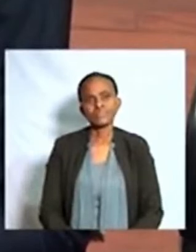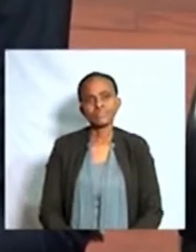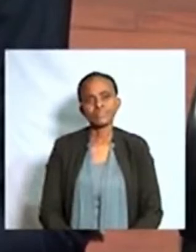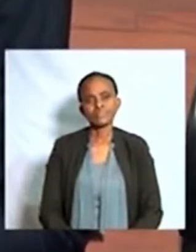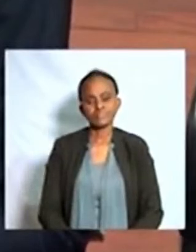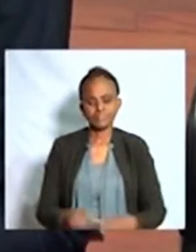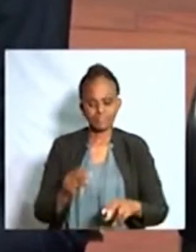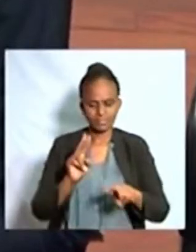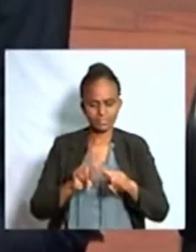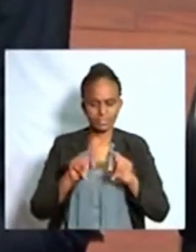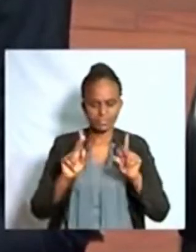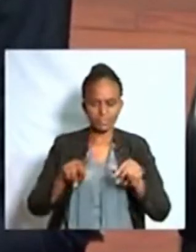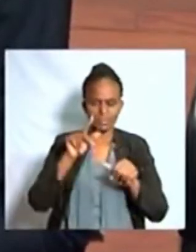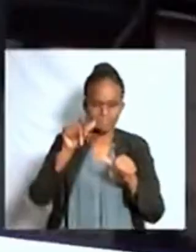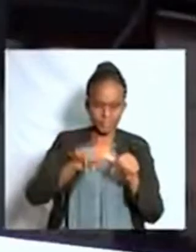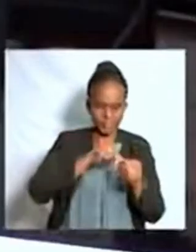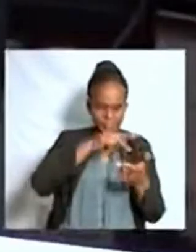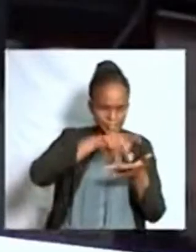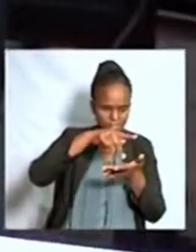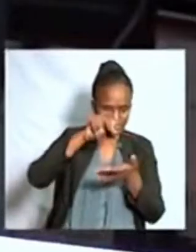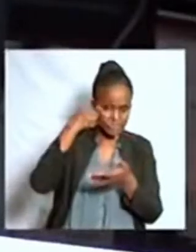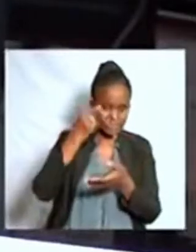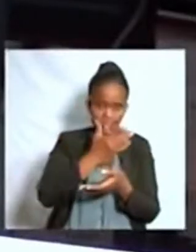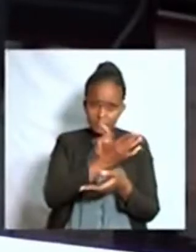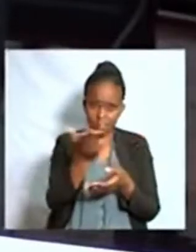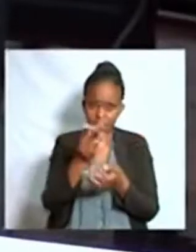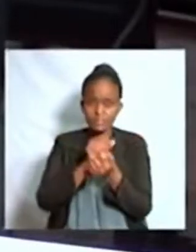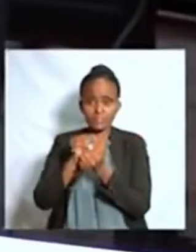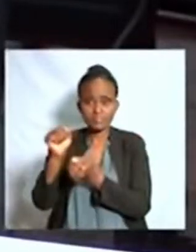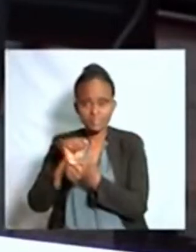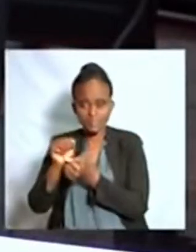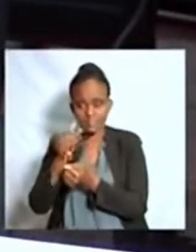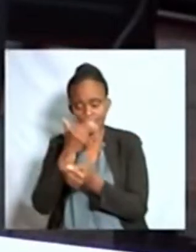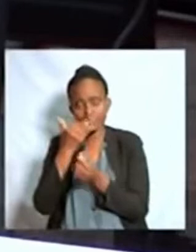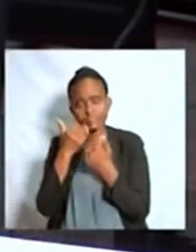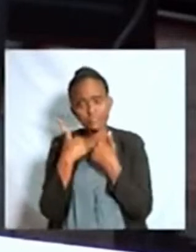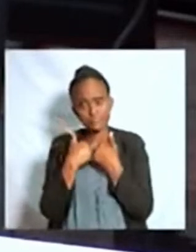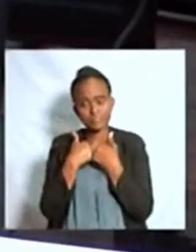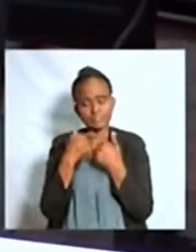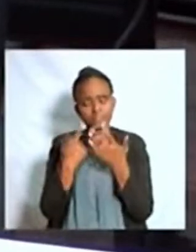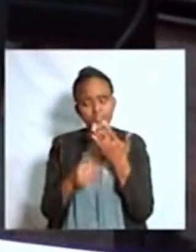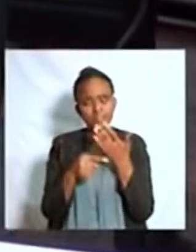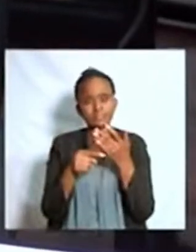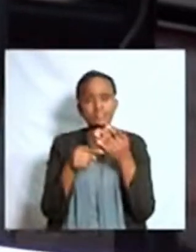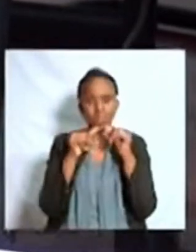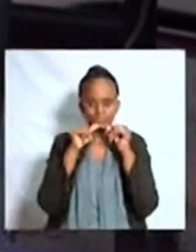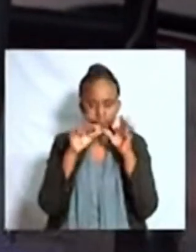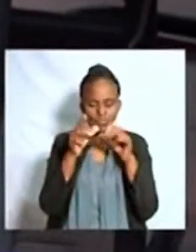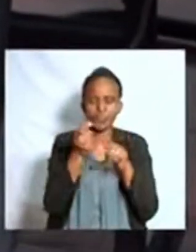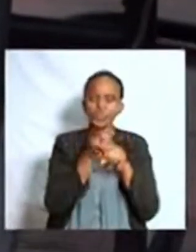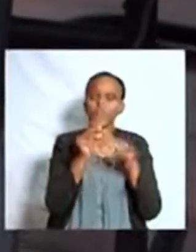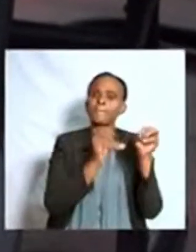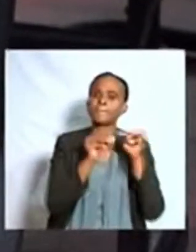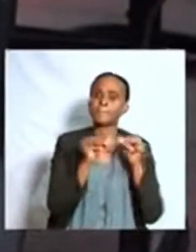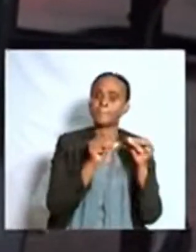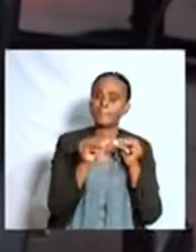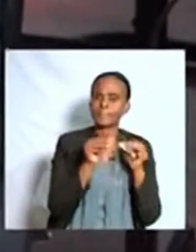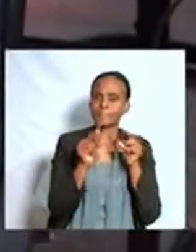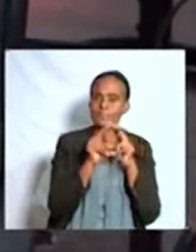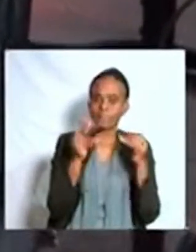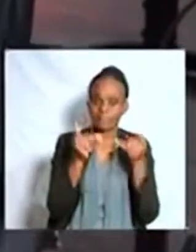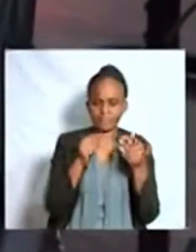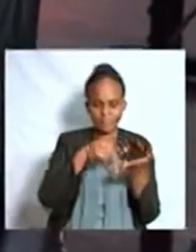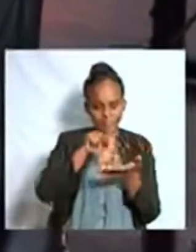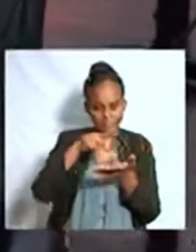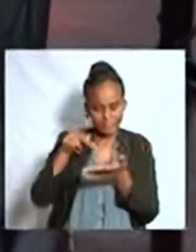Chair, for every payment, for it to pass through, it has to have a blessings of management. And so the